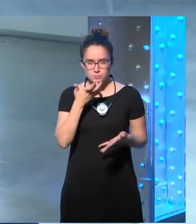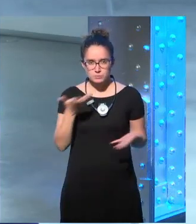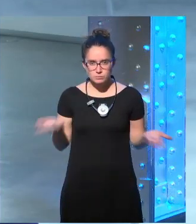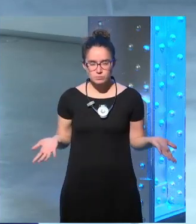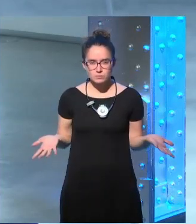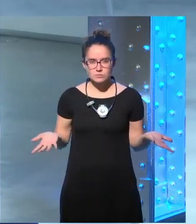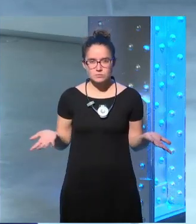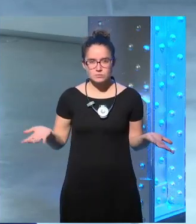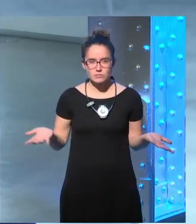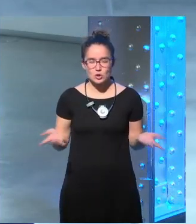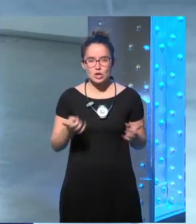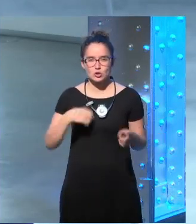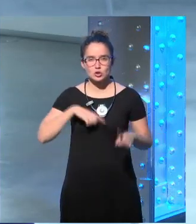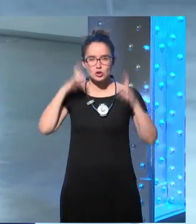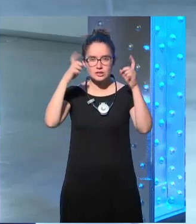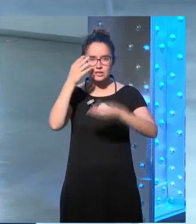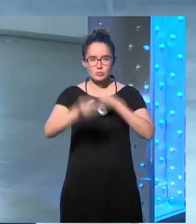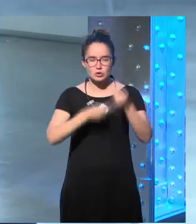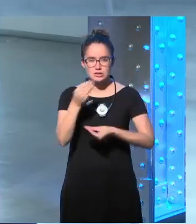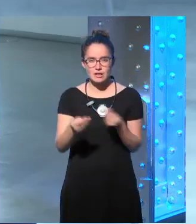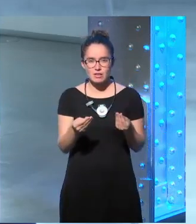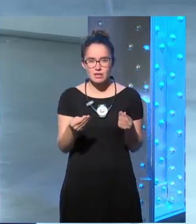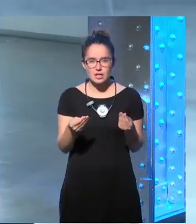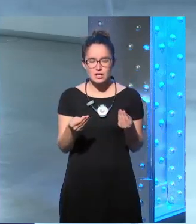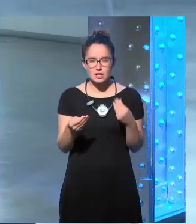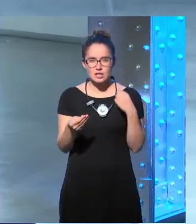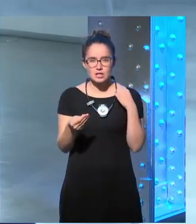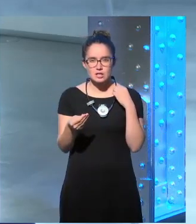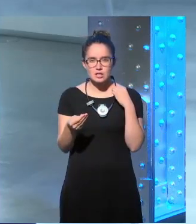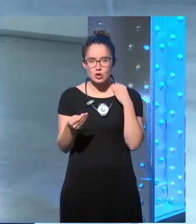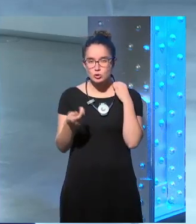certain jobs, what we try to do